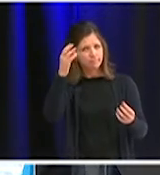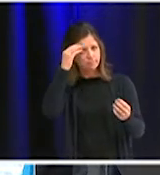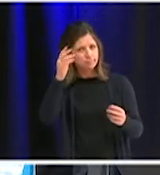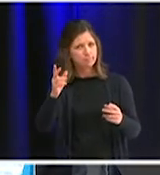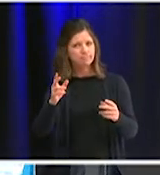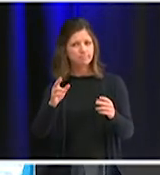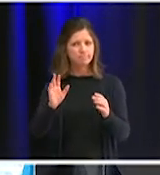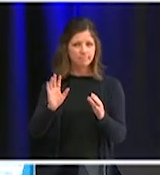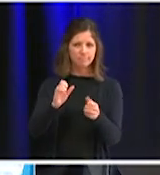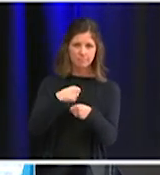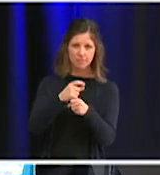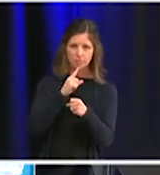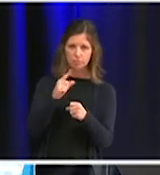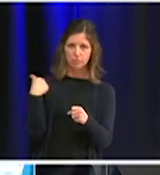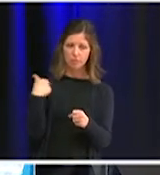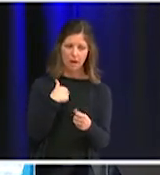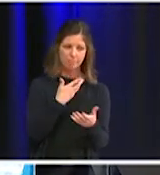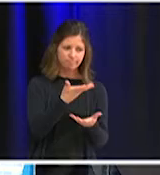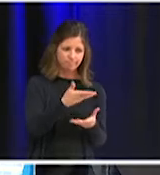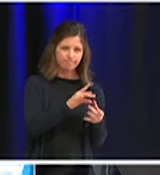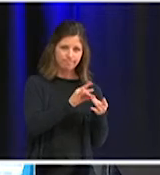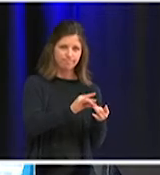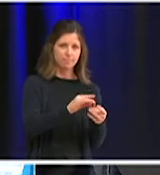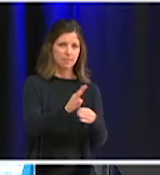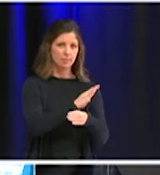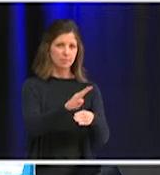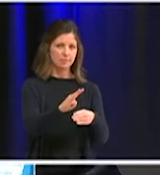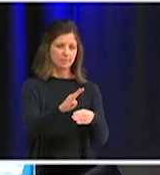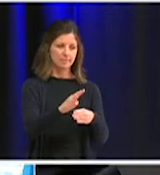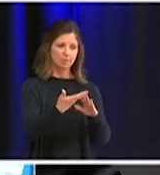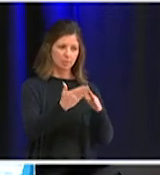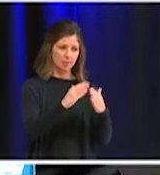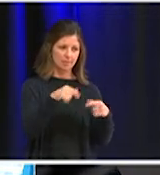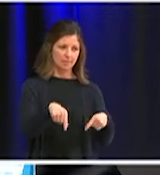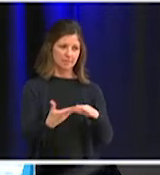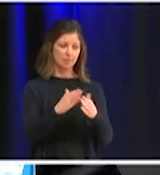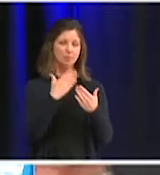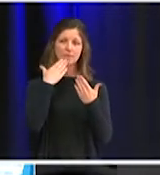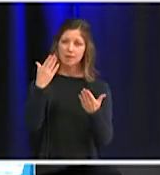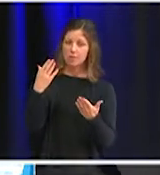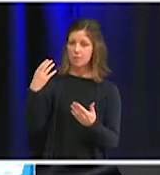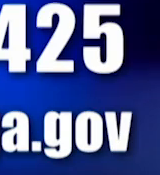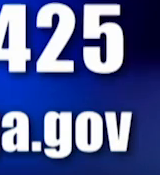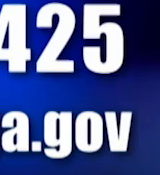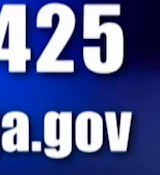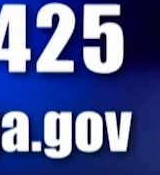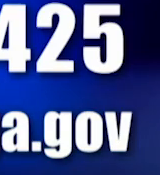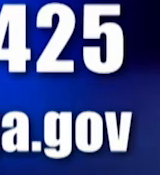possible to our business community in our community. So thank you, Mr. Presiding Officer.